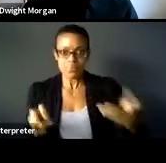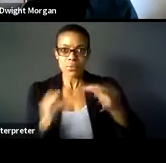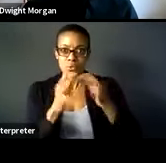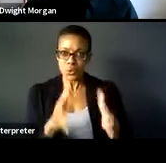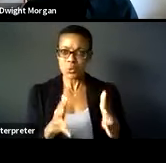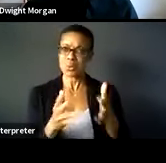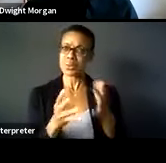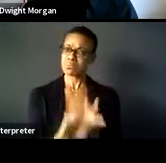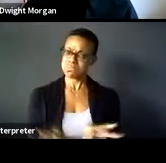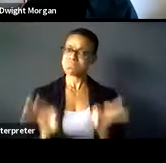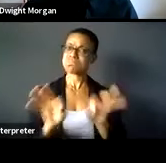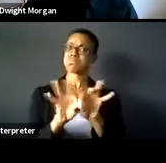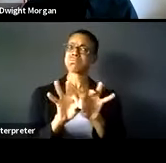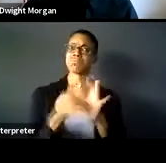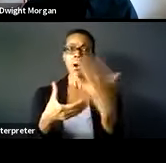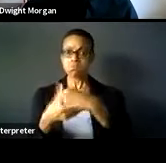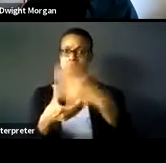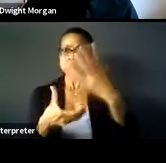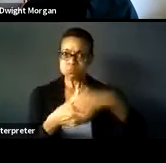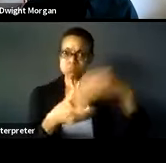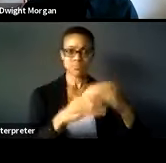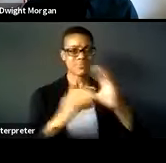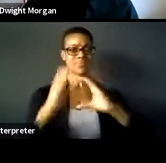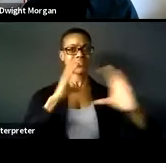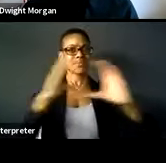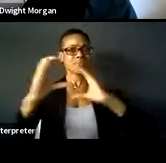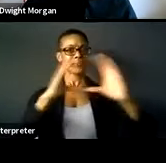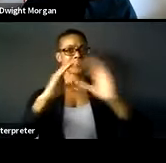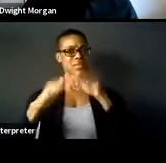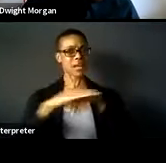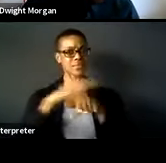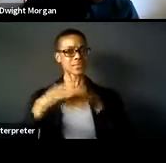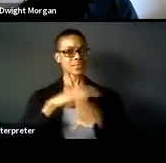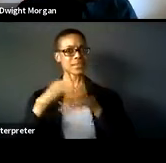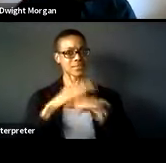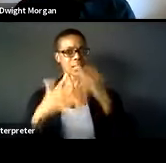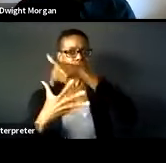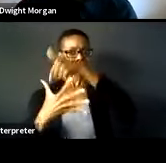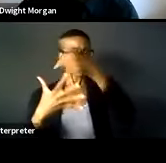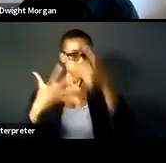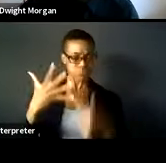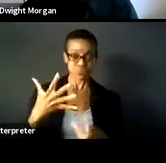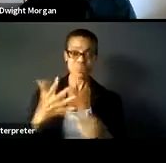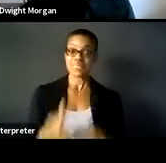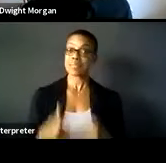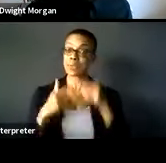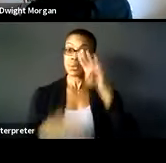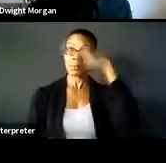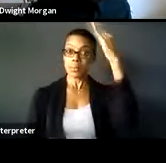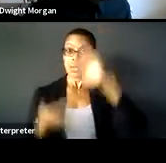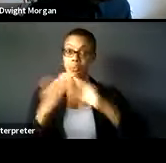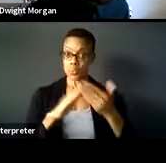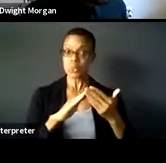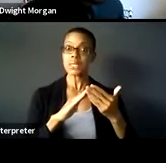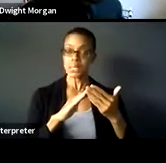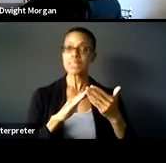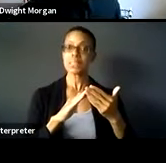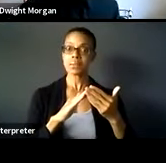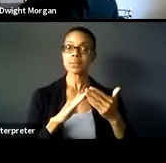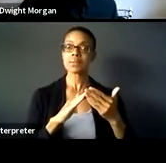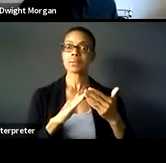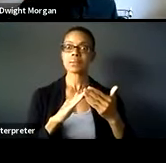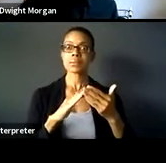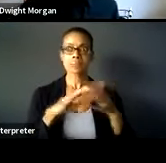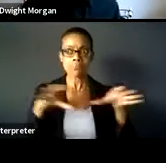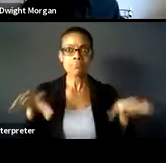important that we're as inclusive as possible, especially in this time as we, as Black communities, are